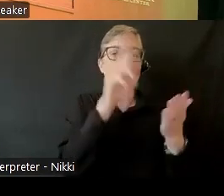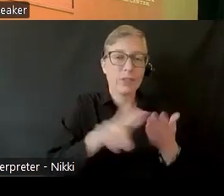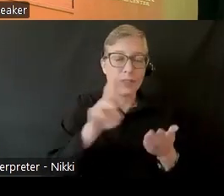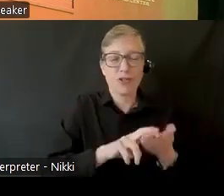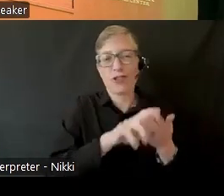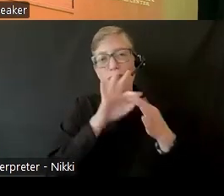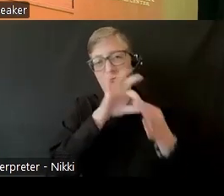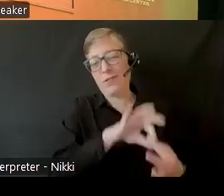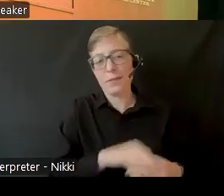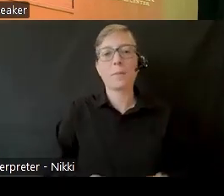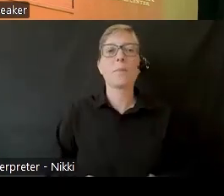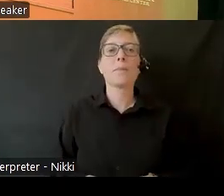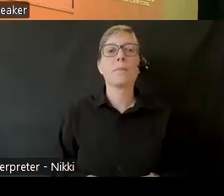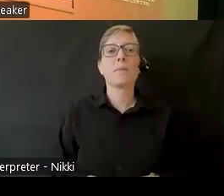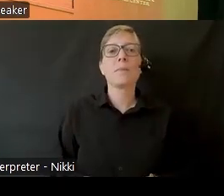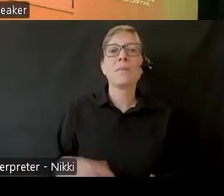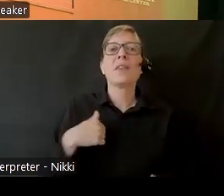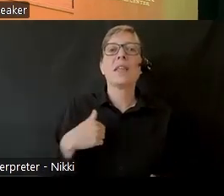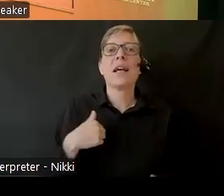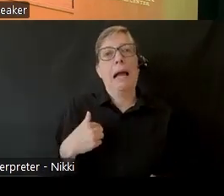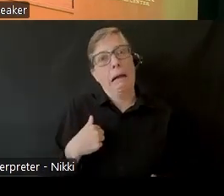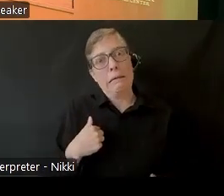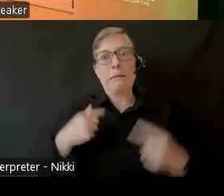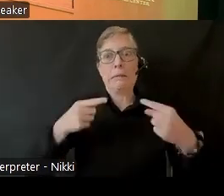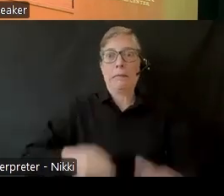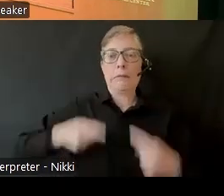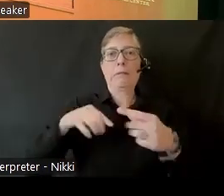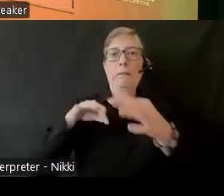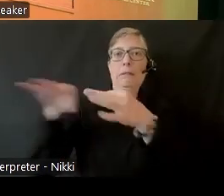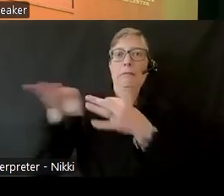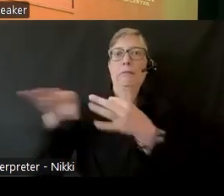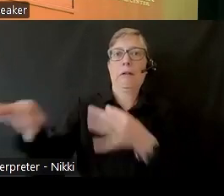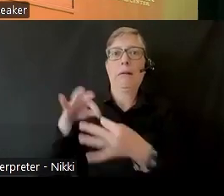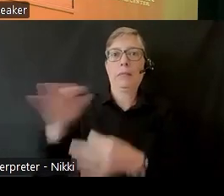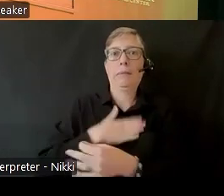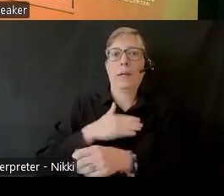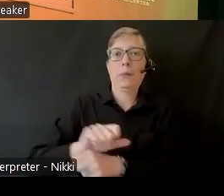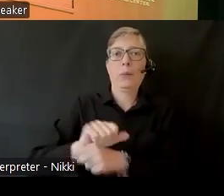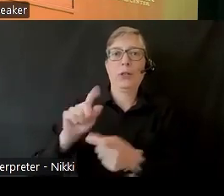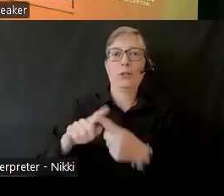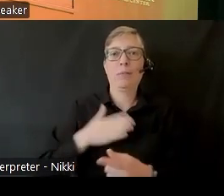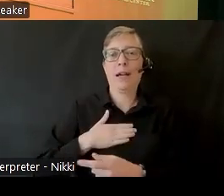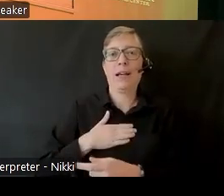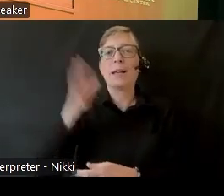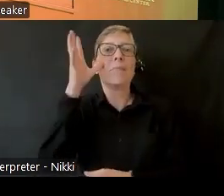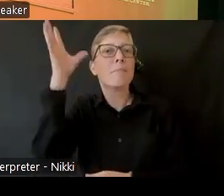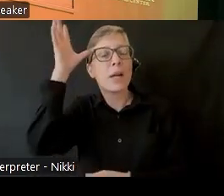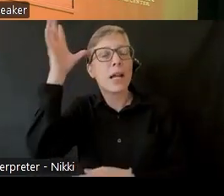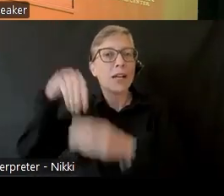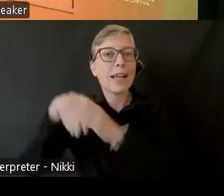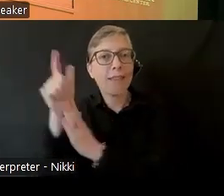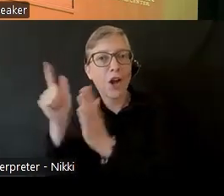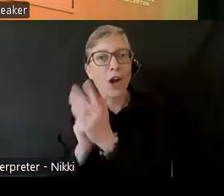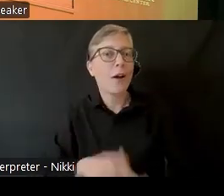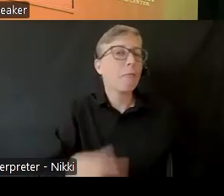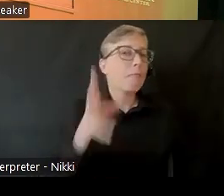this is something that I have trouble with, trying to describe my job to my in-laws and my mom and dad, and it can't really do